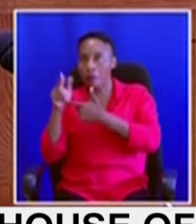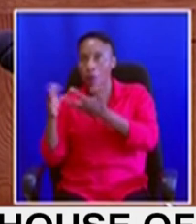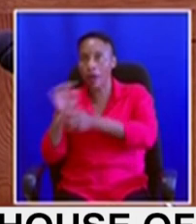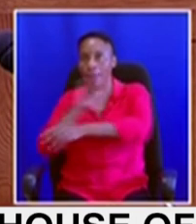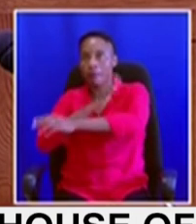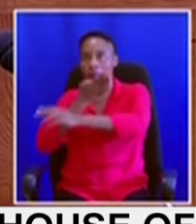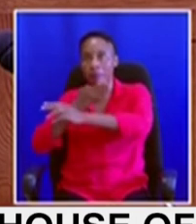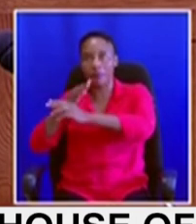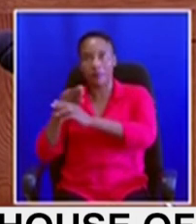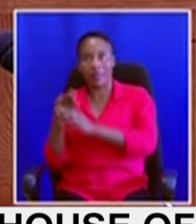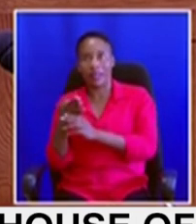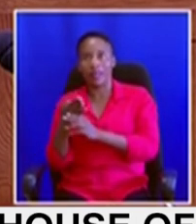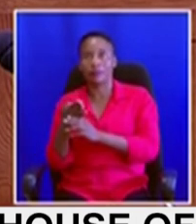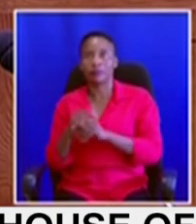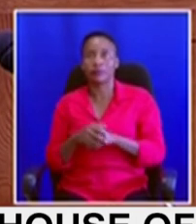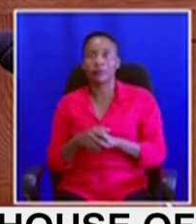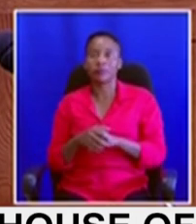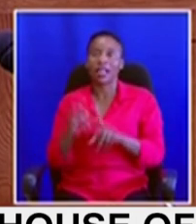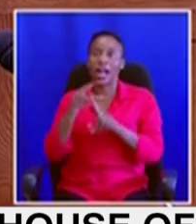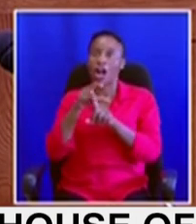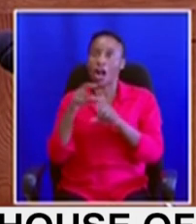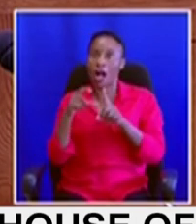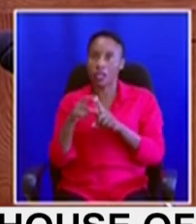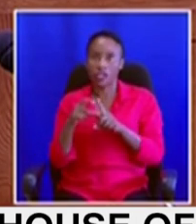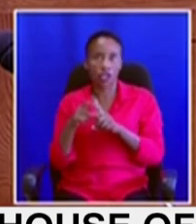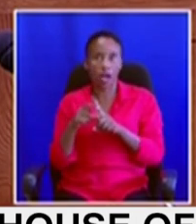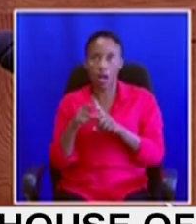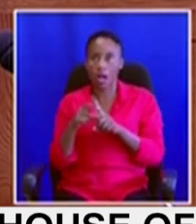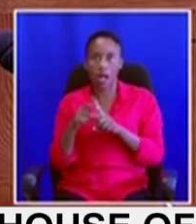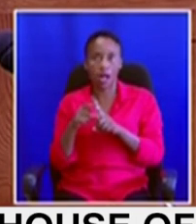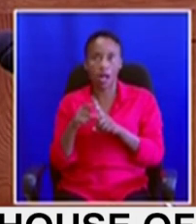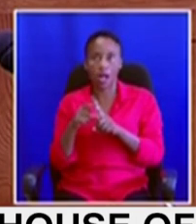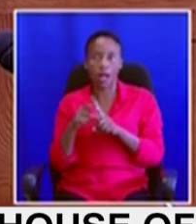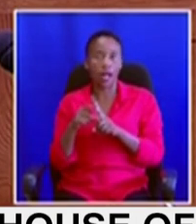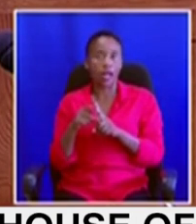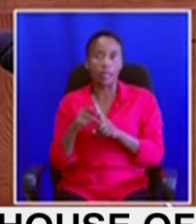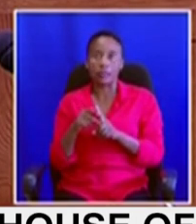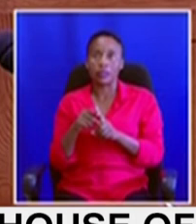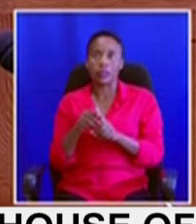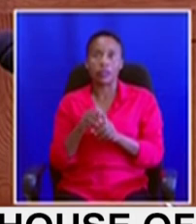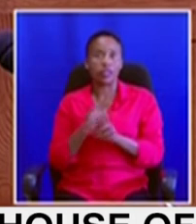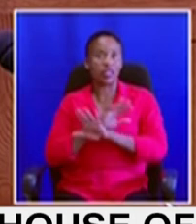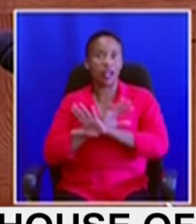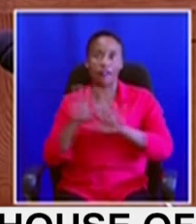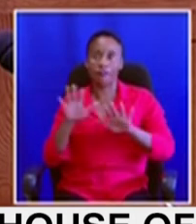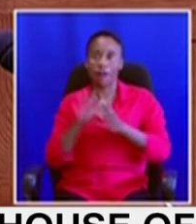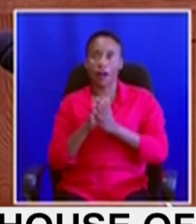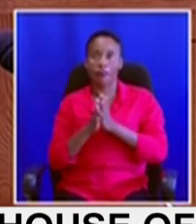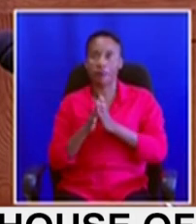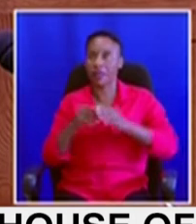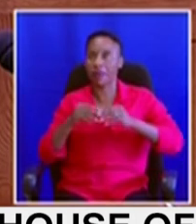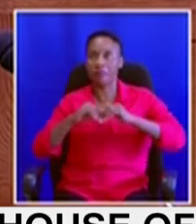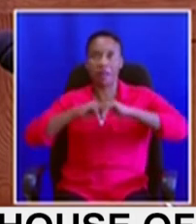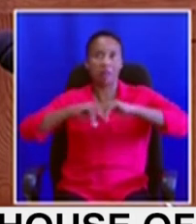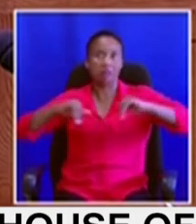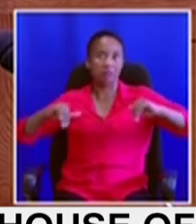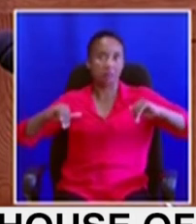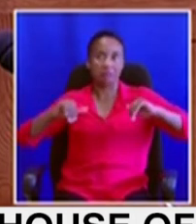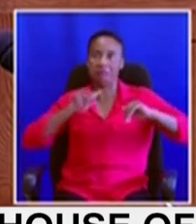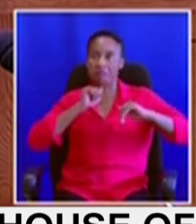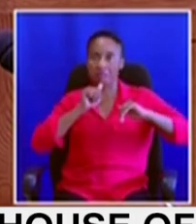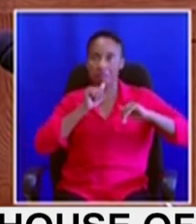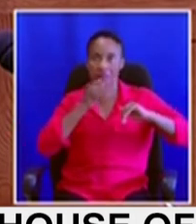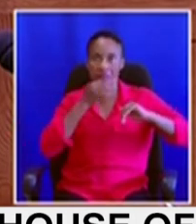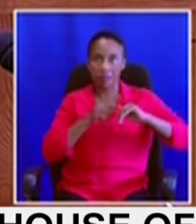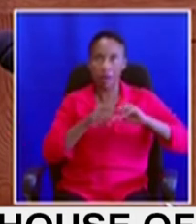disastrous end. Culture does not and should never humiliate, whether you are or are